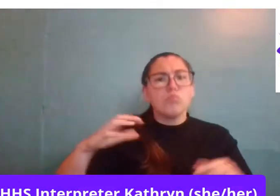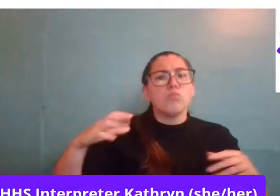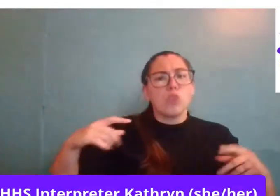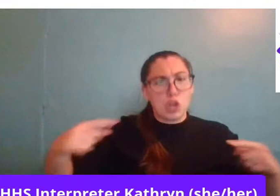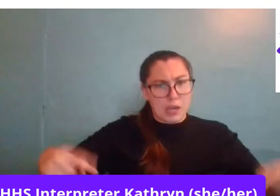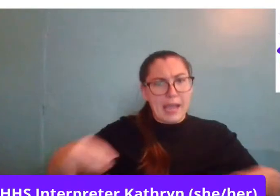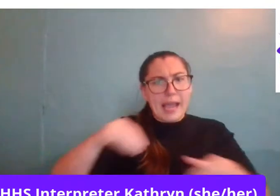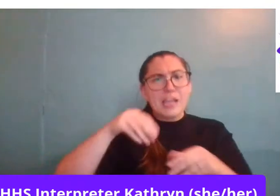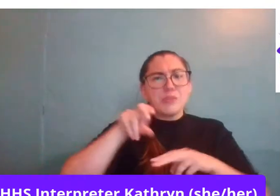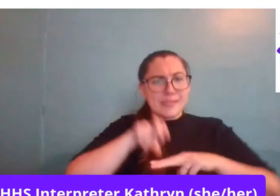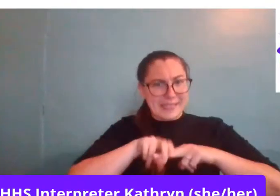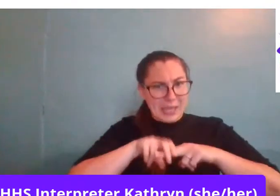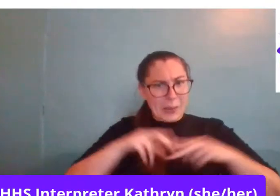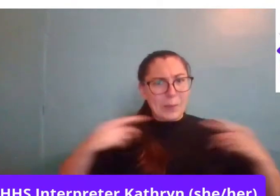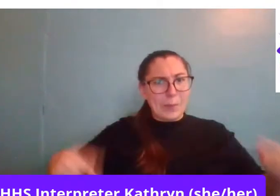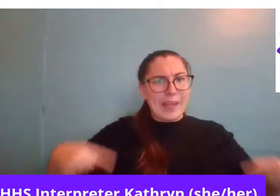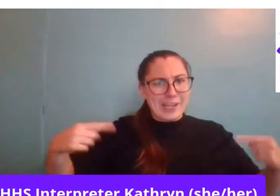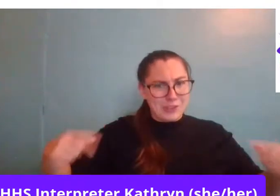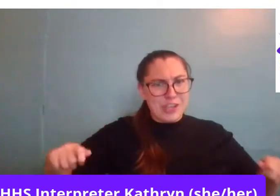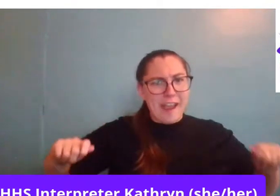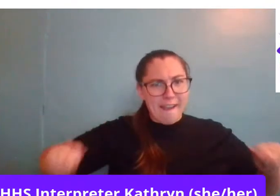and I came